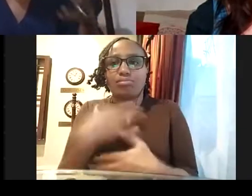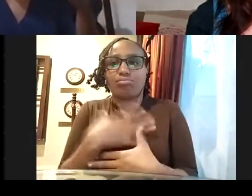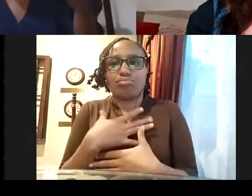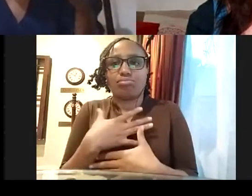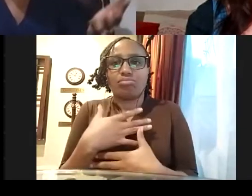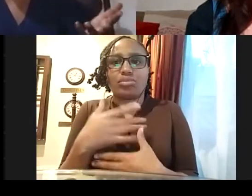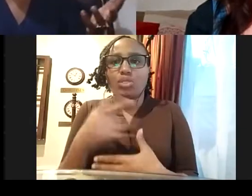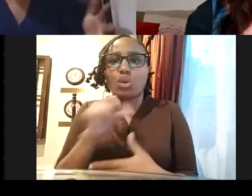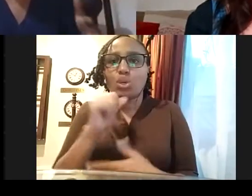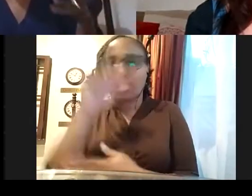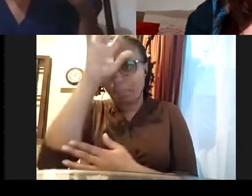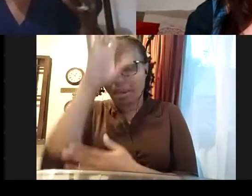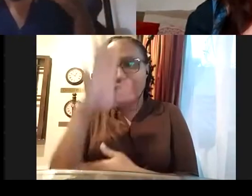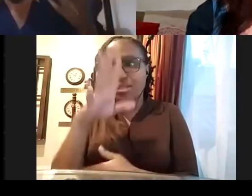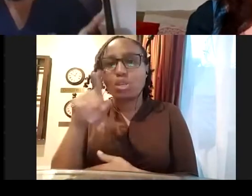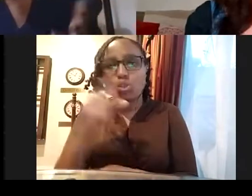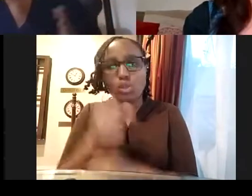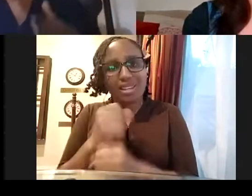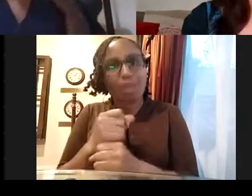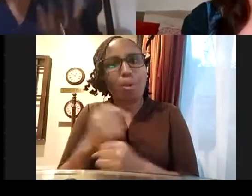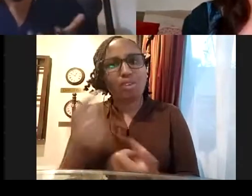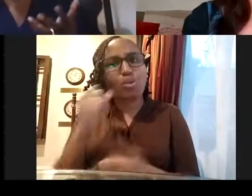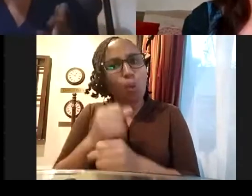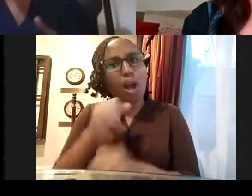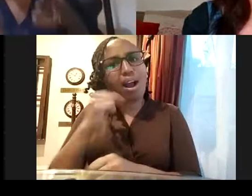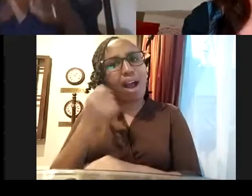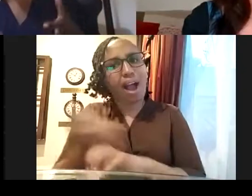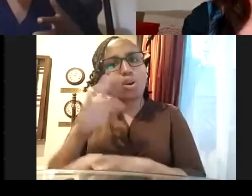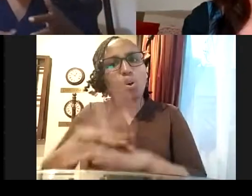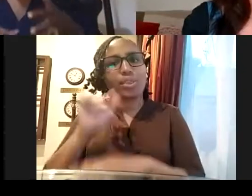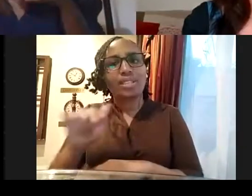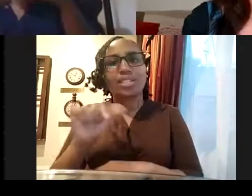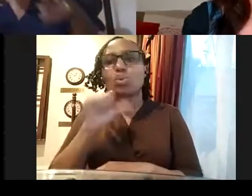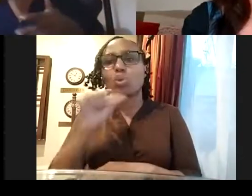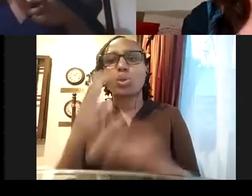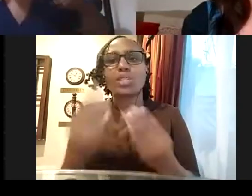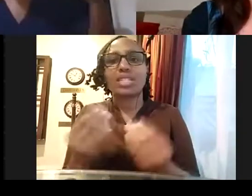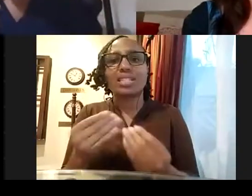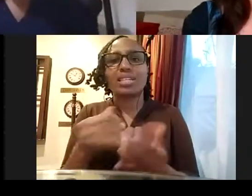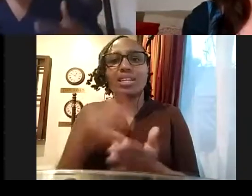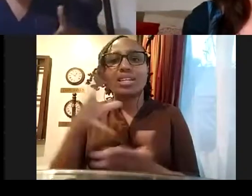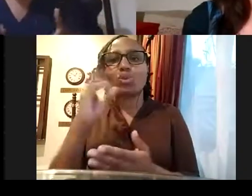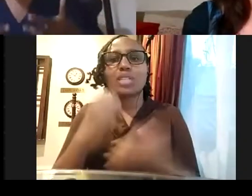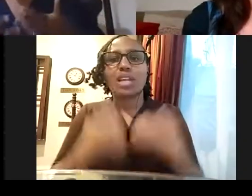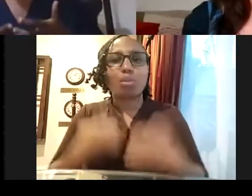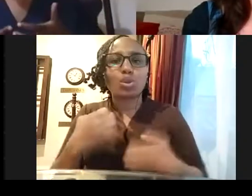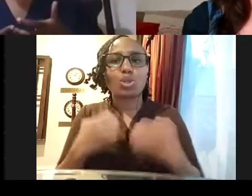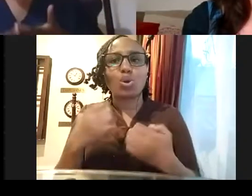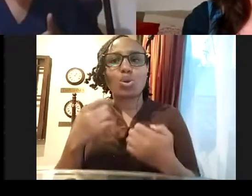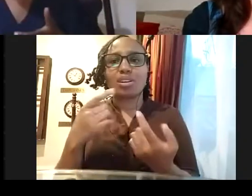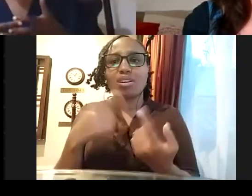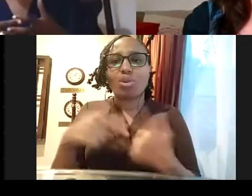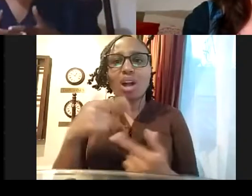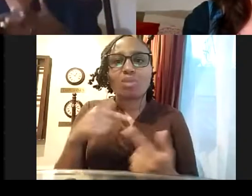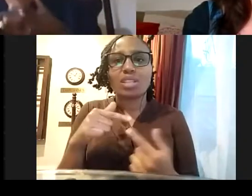surprised. You did the work. You worked hard on this. It wasn't easy. It was such an emotional roller coaster to put the Havoc of Choice